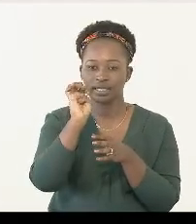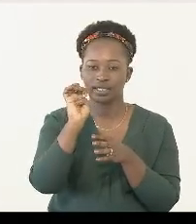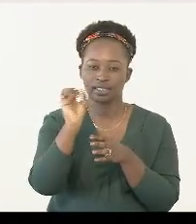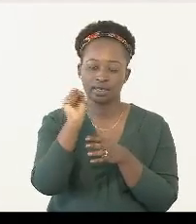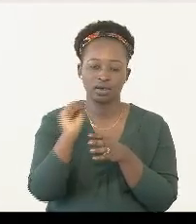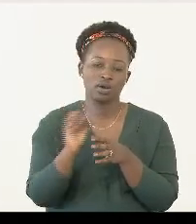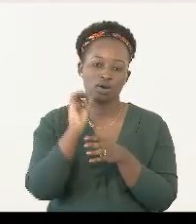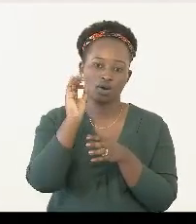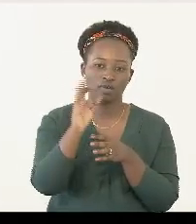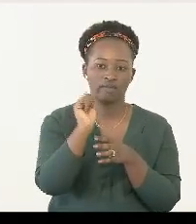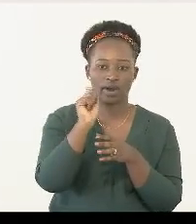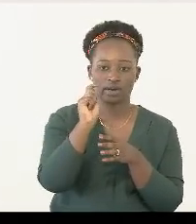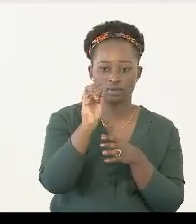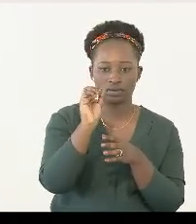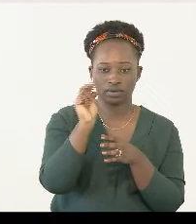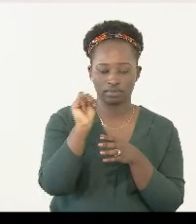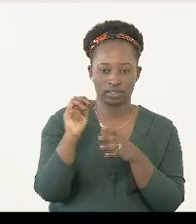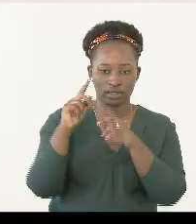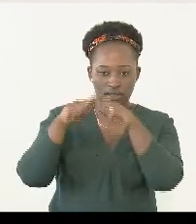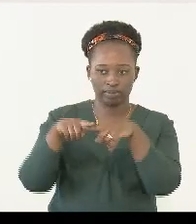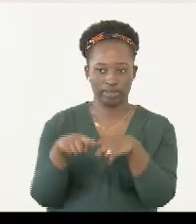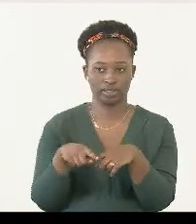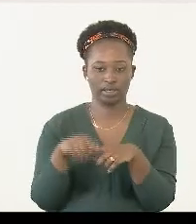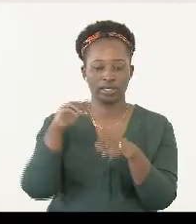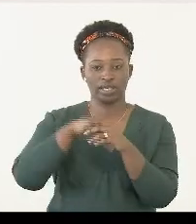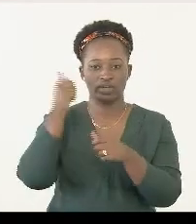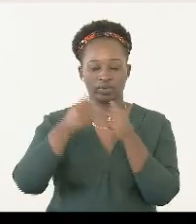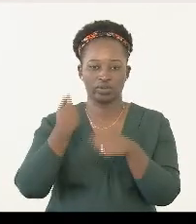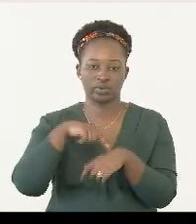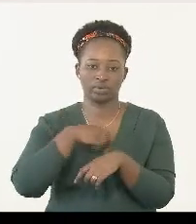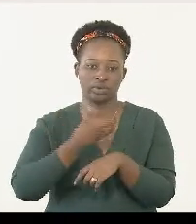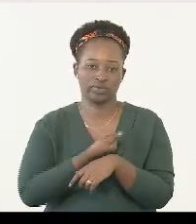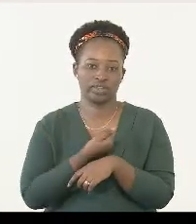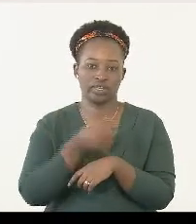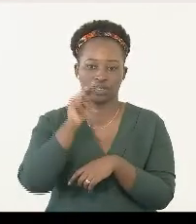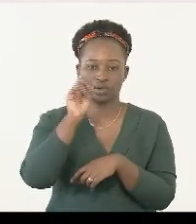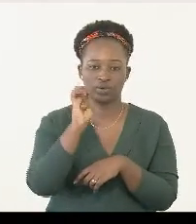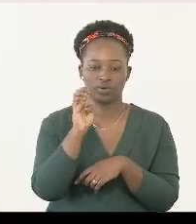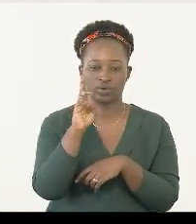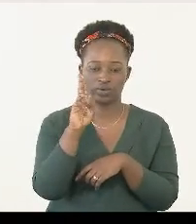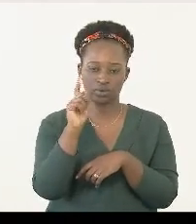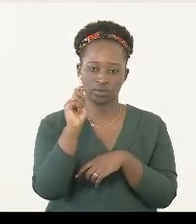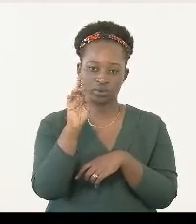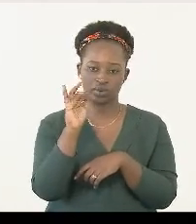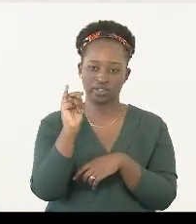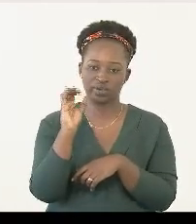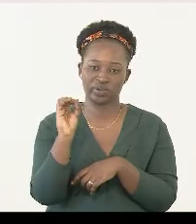are dependent on the core of the atom, in which we have the neutrons. Chemistry, there we